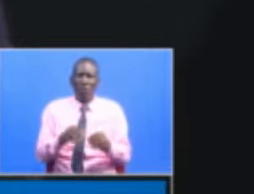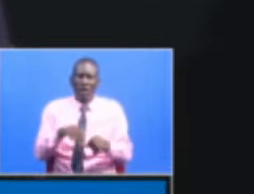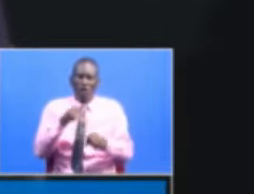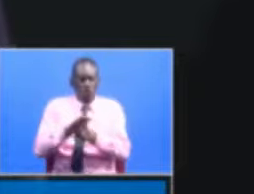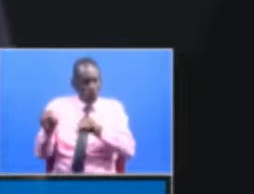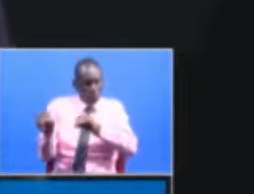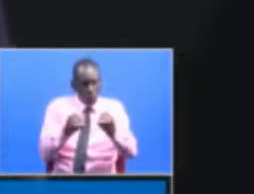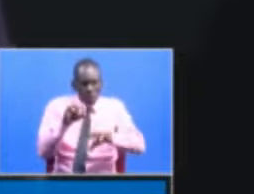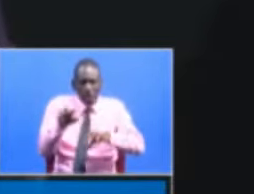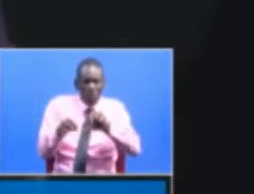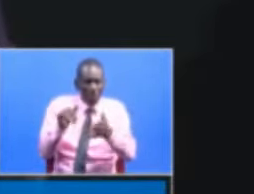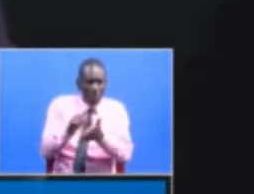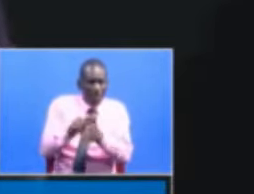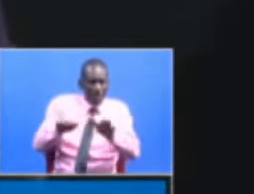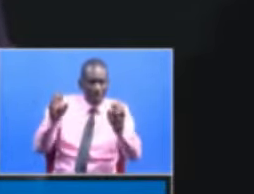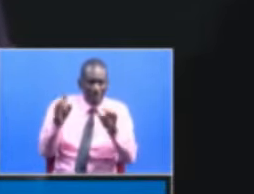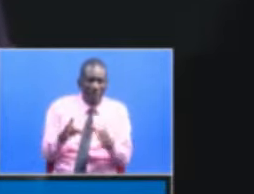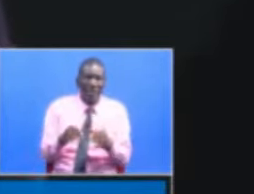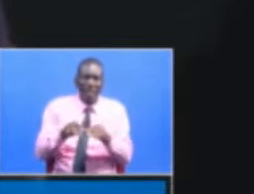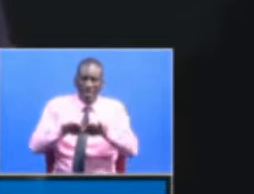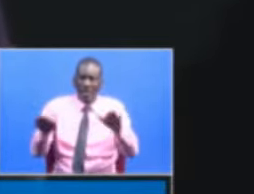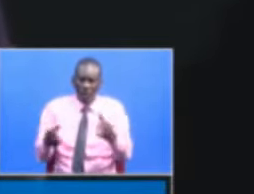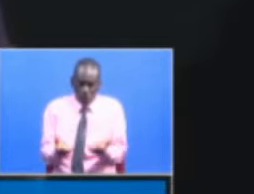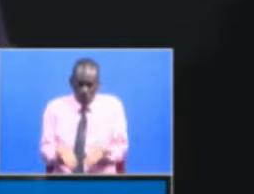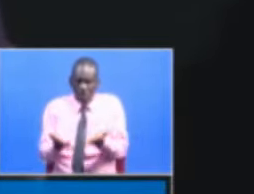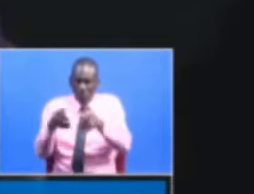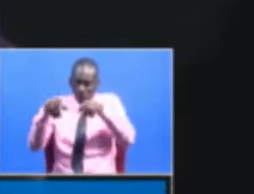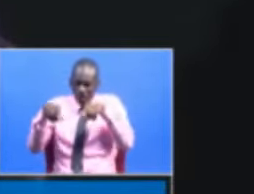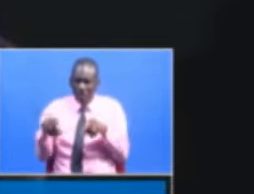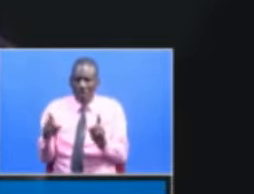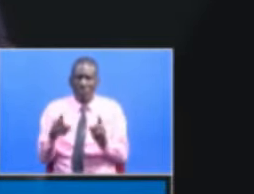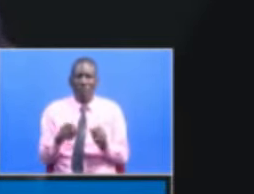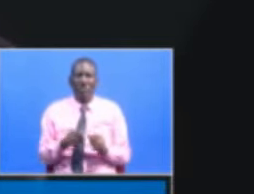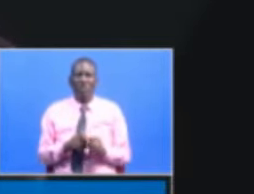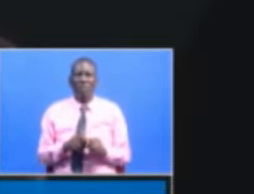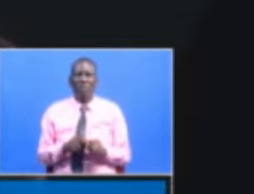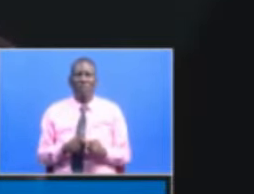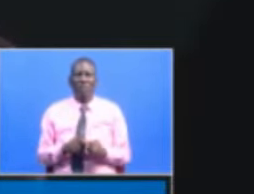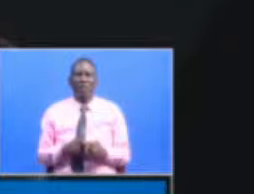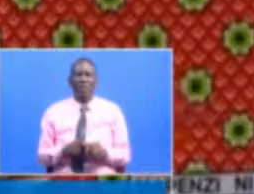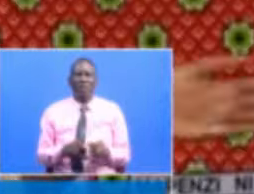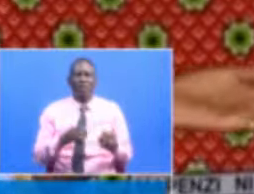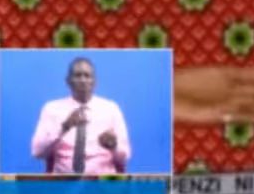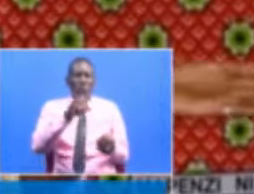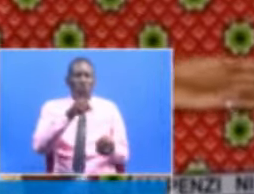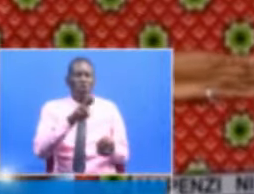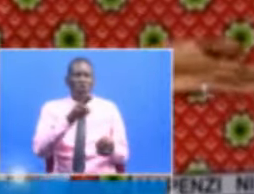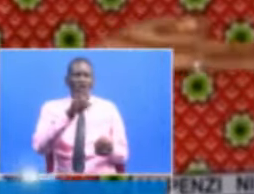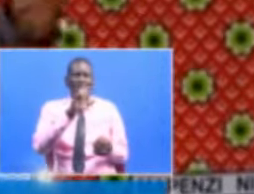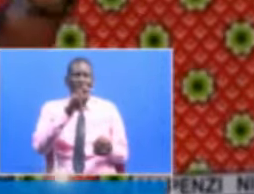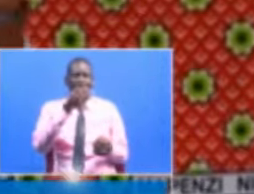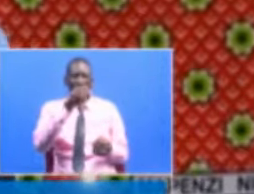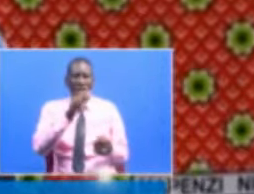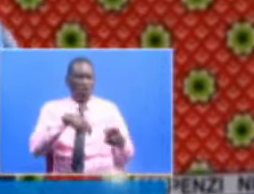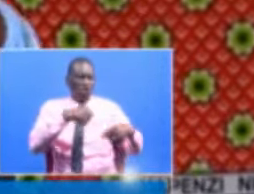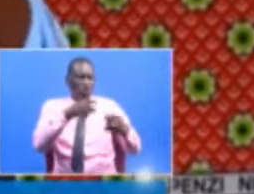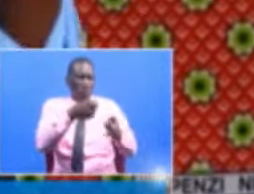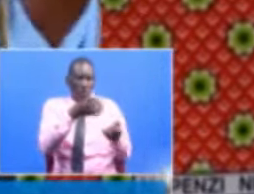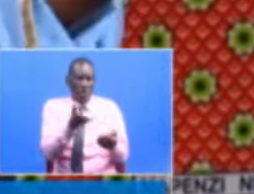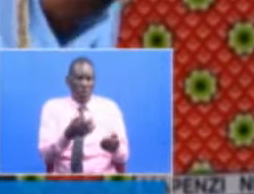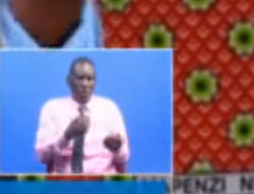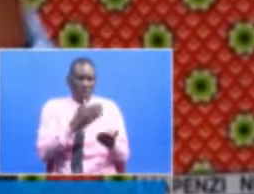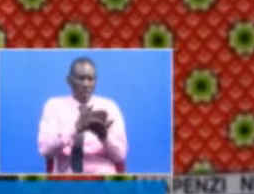livestock, that land has its own way of recovering itself and regenerating again. Mm-hmm. Dr. Dida, picking up from there, are there parts of the county that